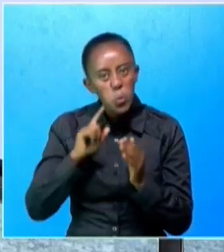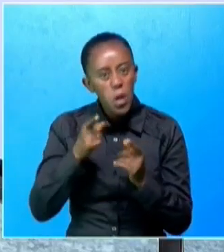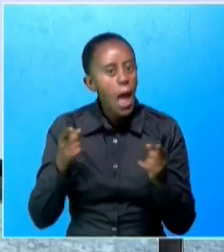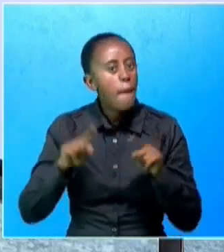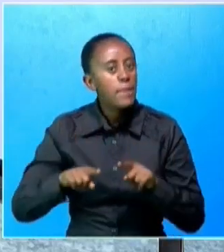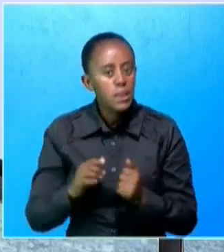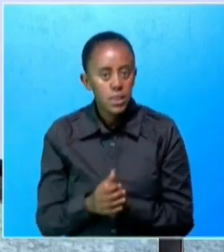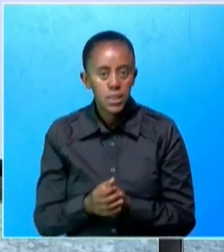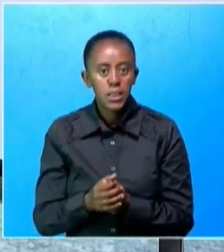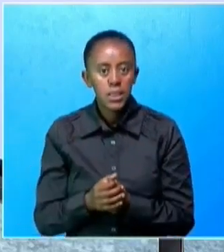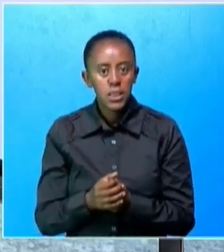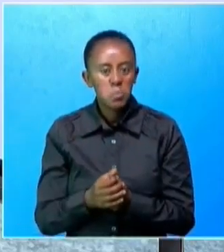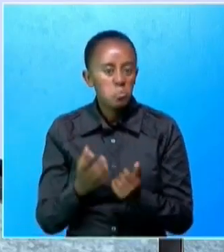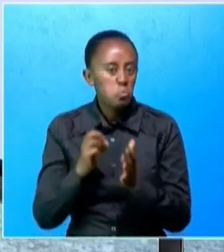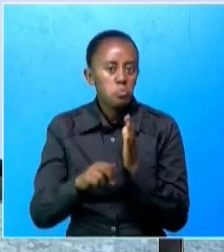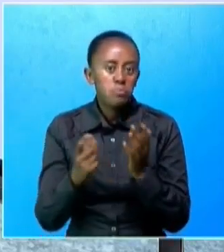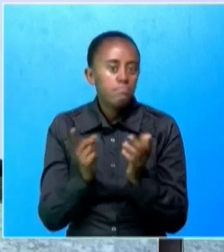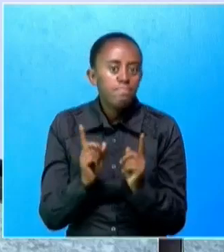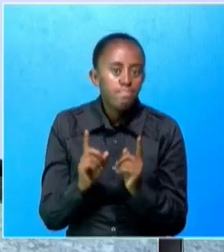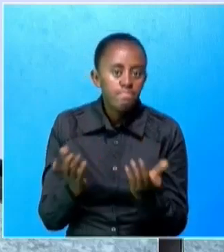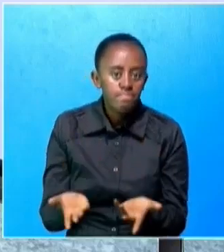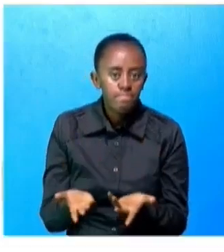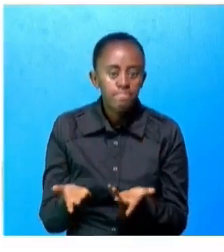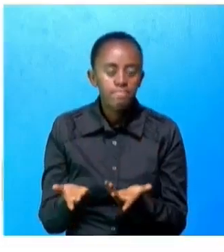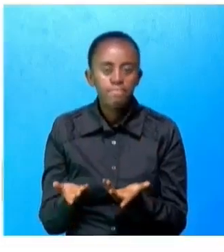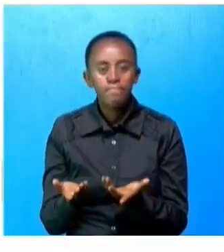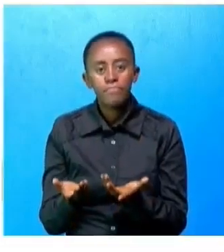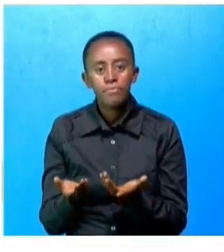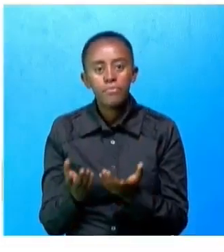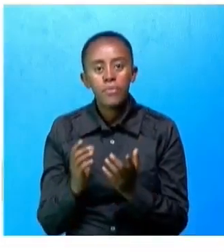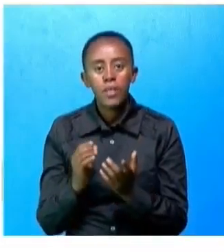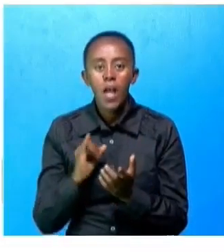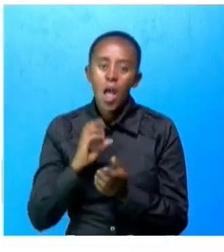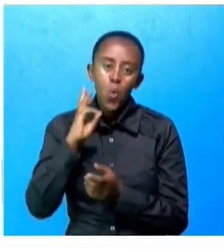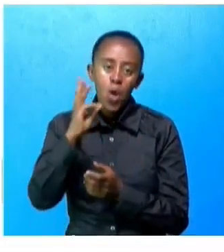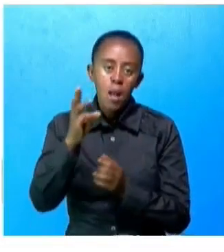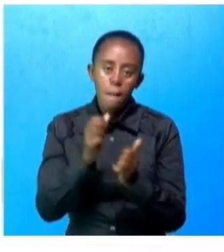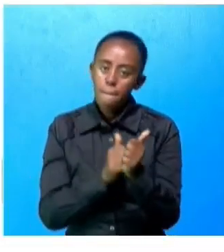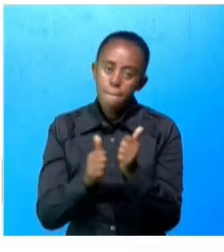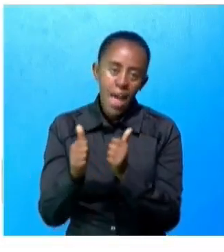the results? Right? Yeah. I will pass.